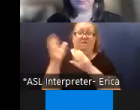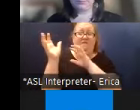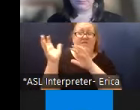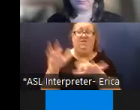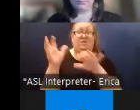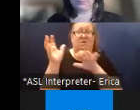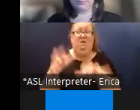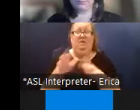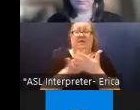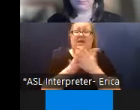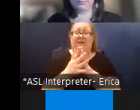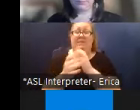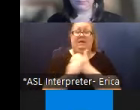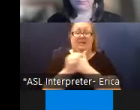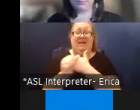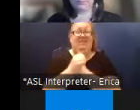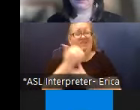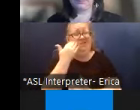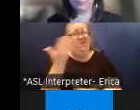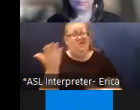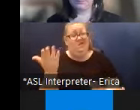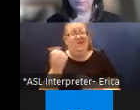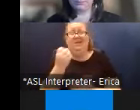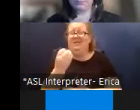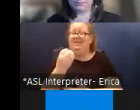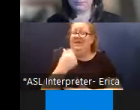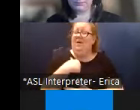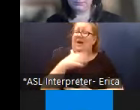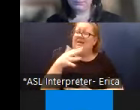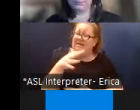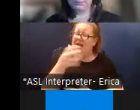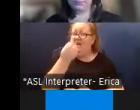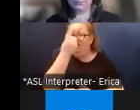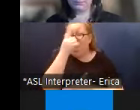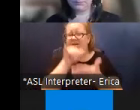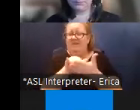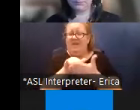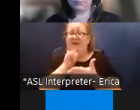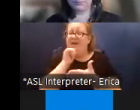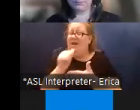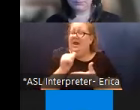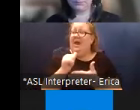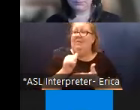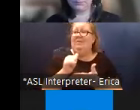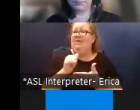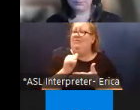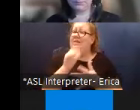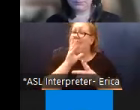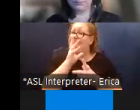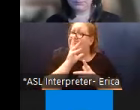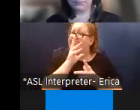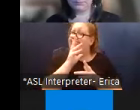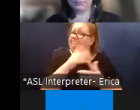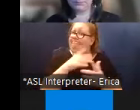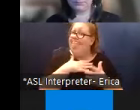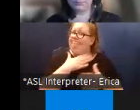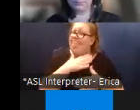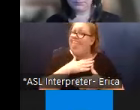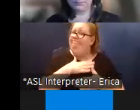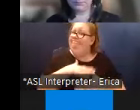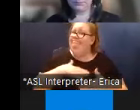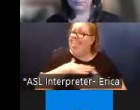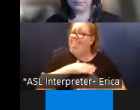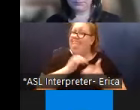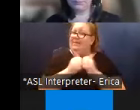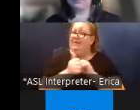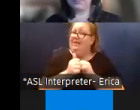it becomes a hazard, you know. So I can kind of understand that. I'm not crazy about the way they shape the trees